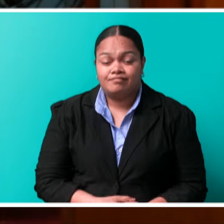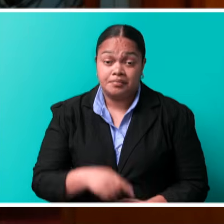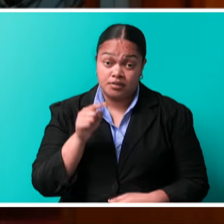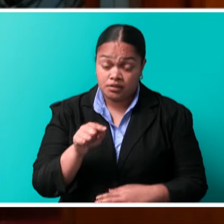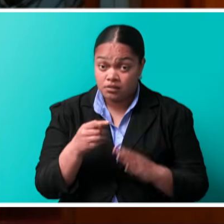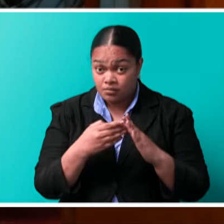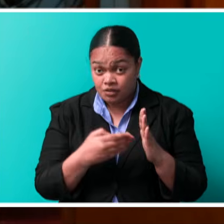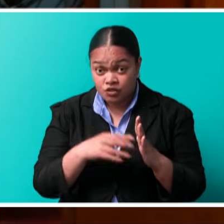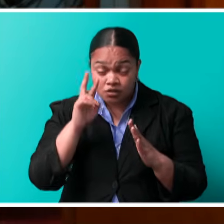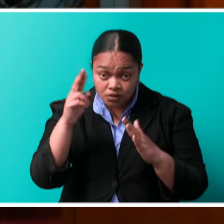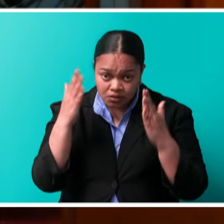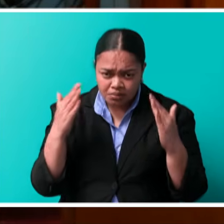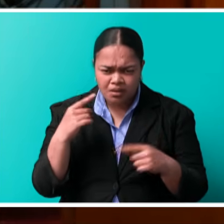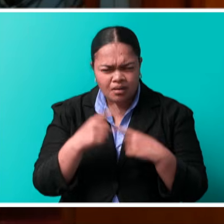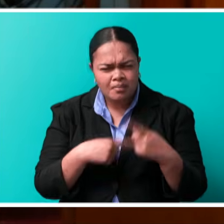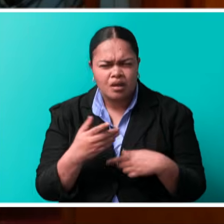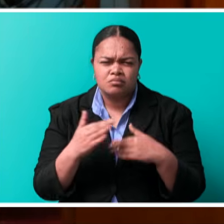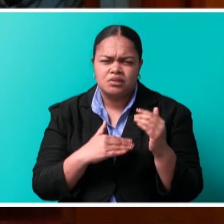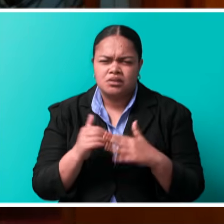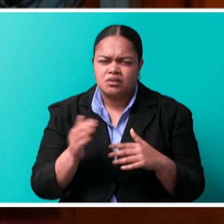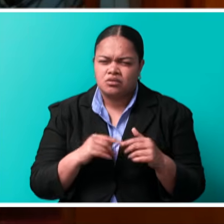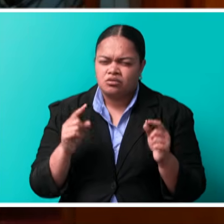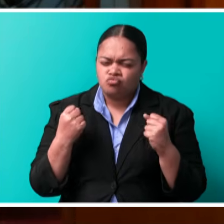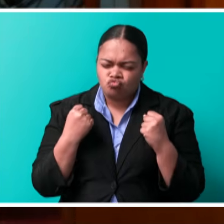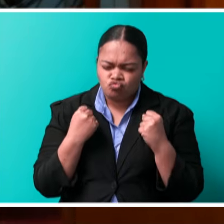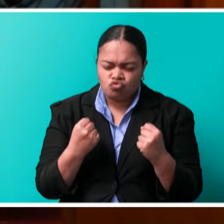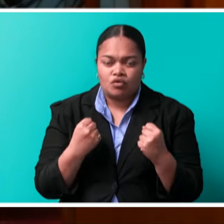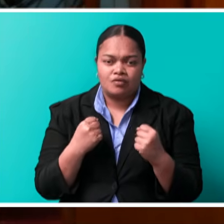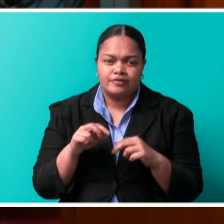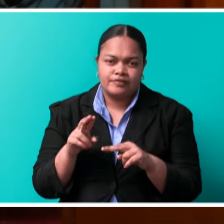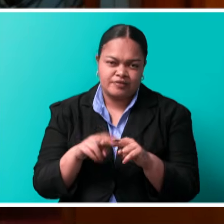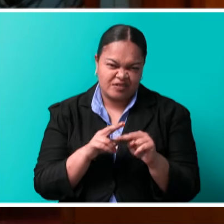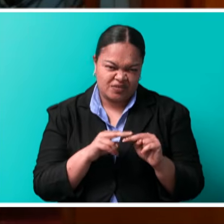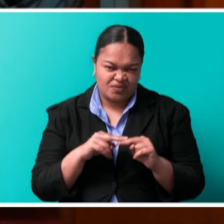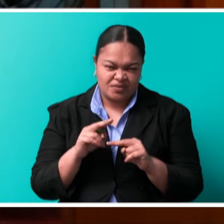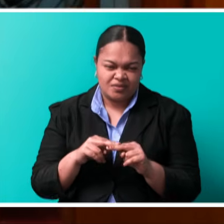Mr. Speaker, sir, is about building a stronger Fiji together.